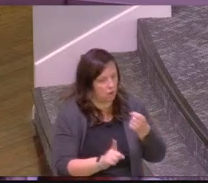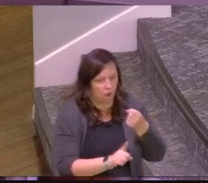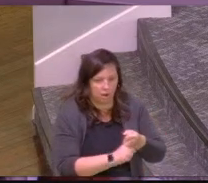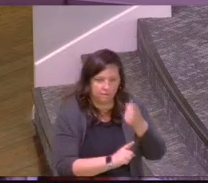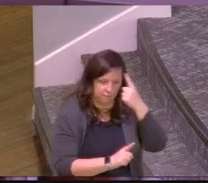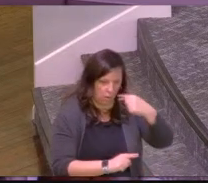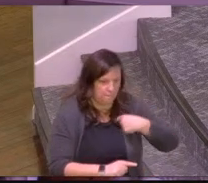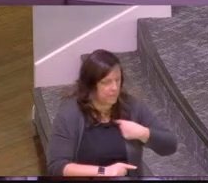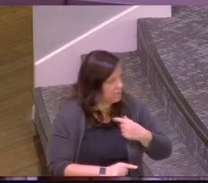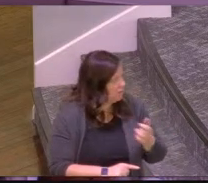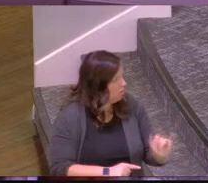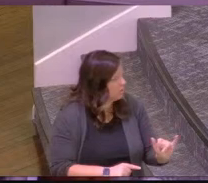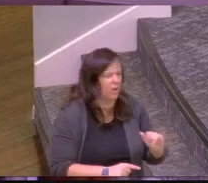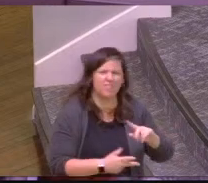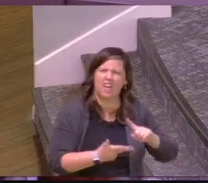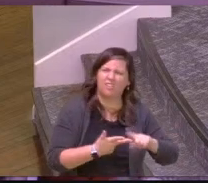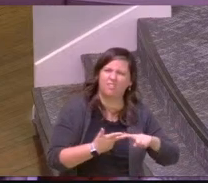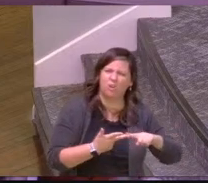cafeteria?